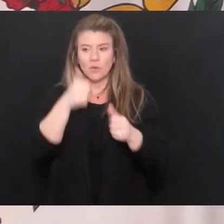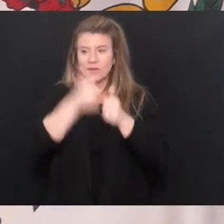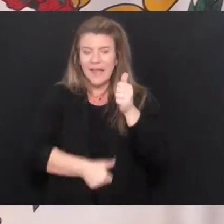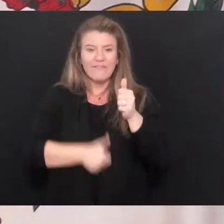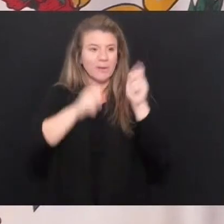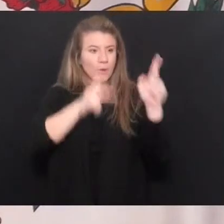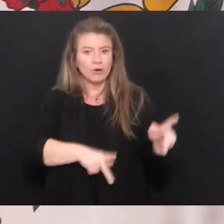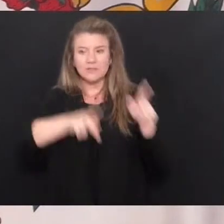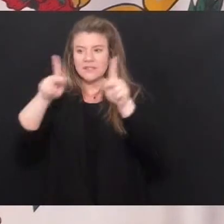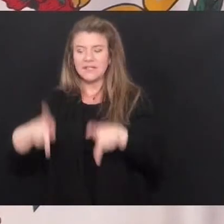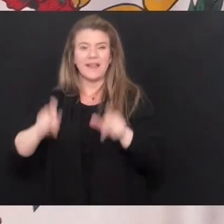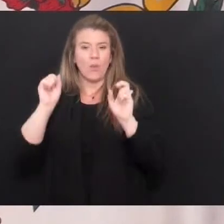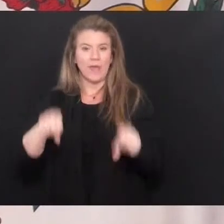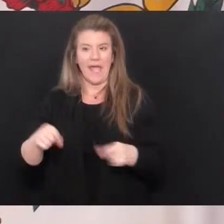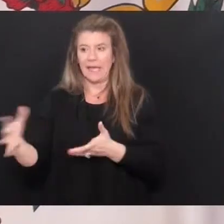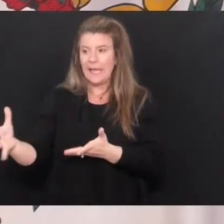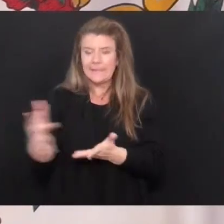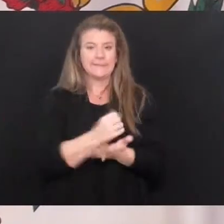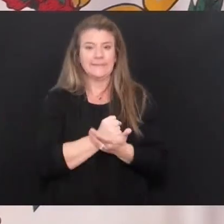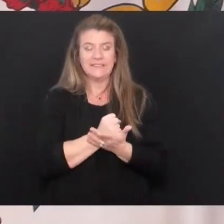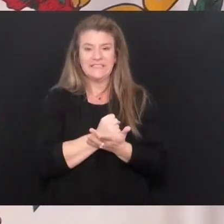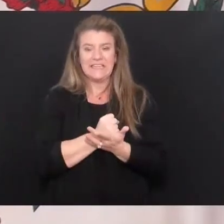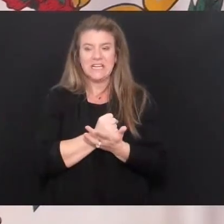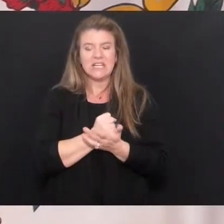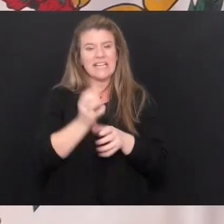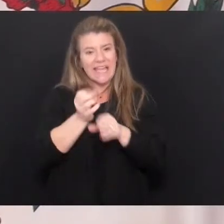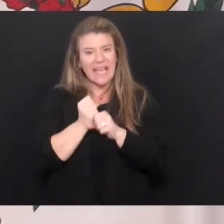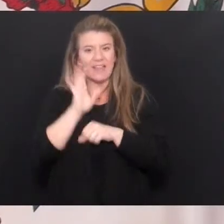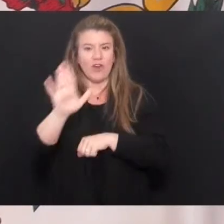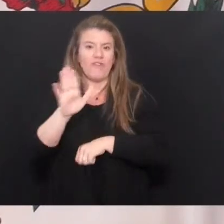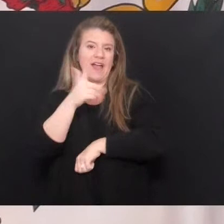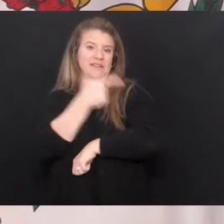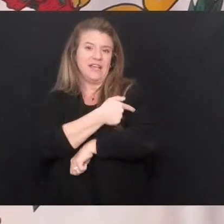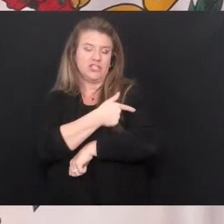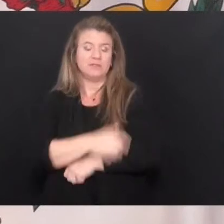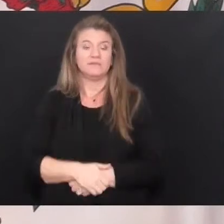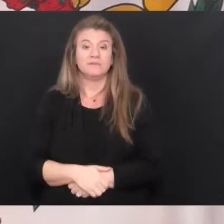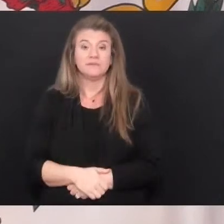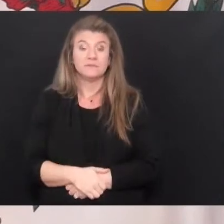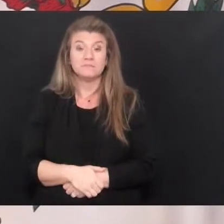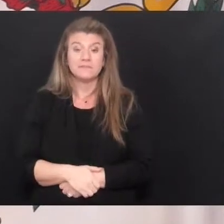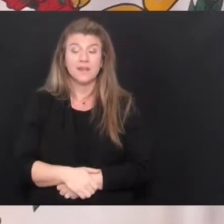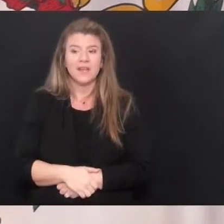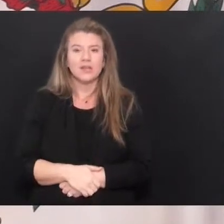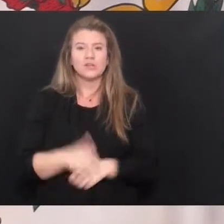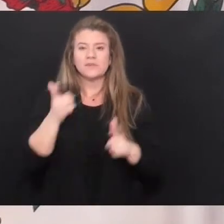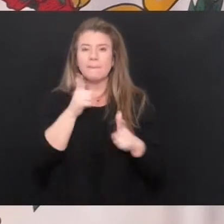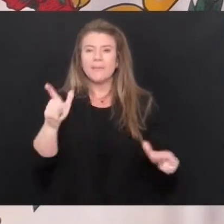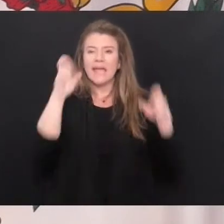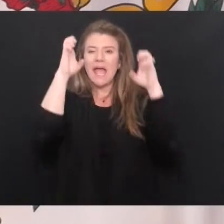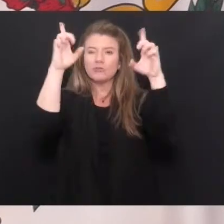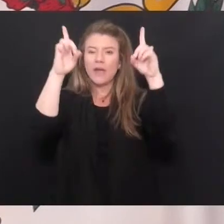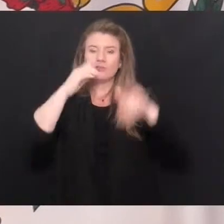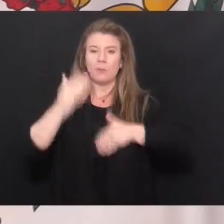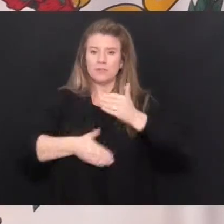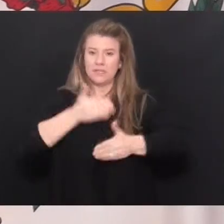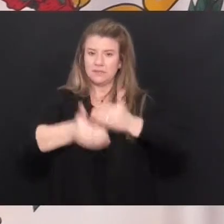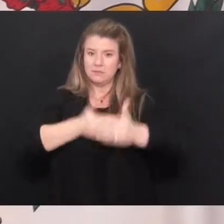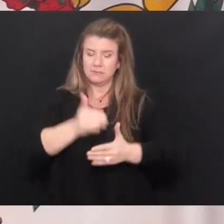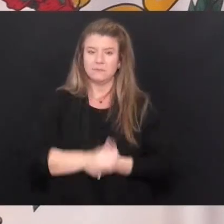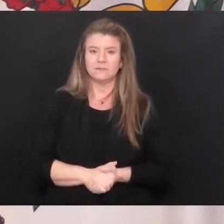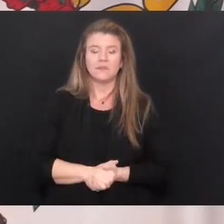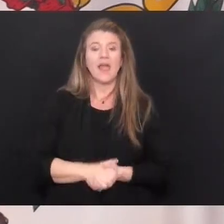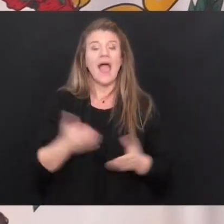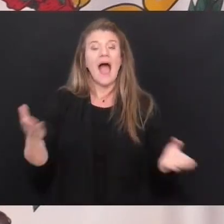everybody that we can possibly get to get vaccinated. Now, so it's a big education process. I want